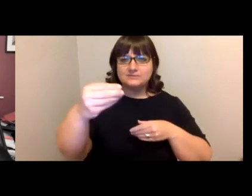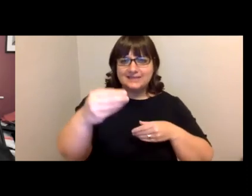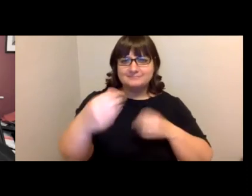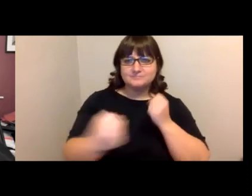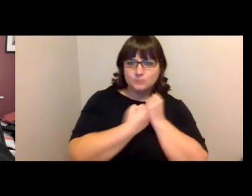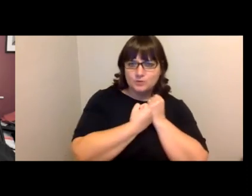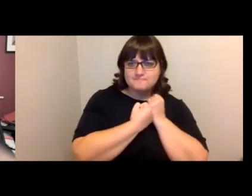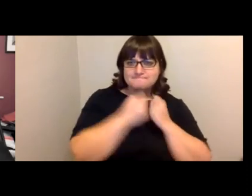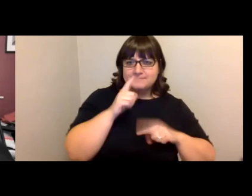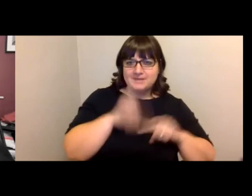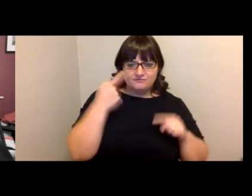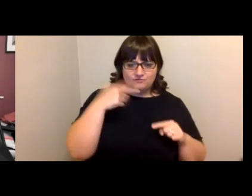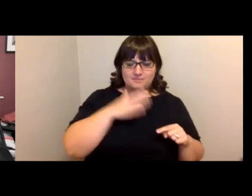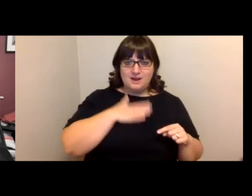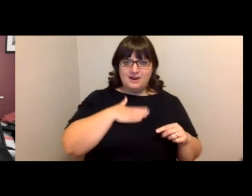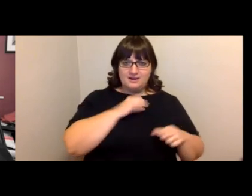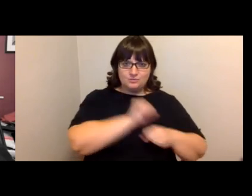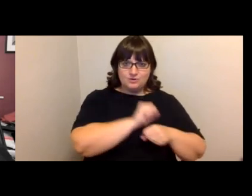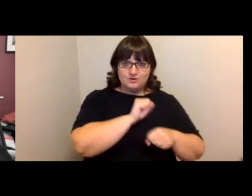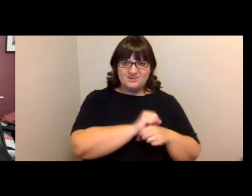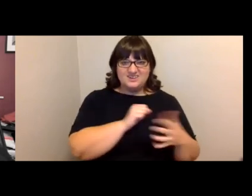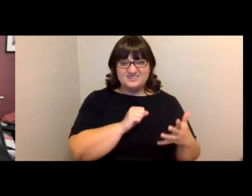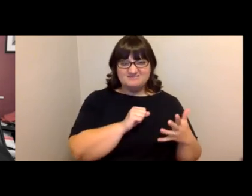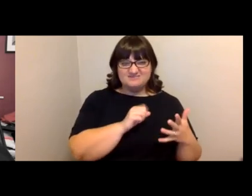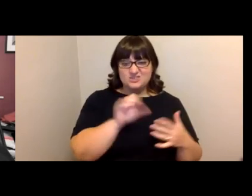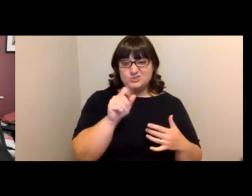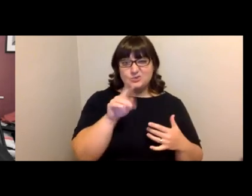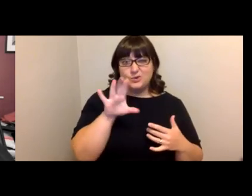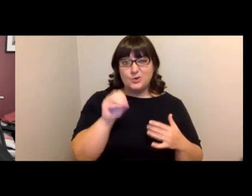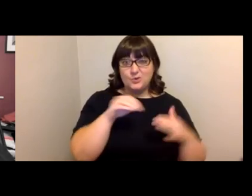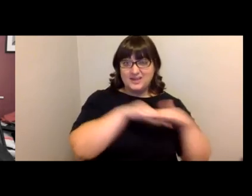really, a lot of really accessible studio spaces. There aren't,